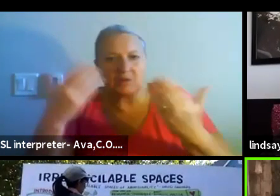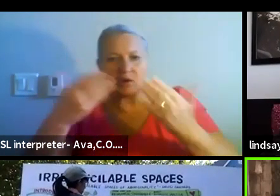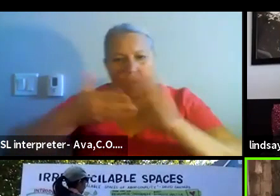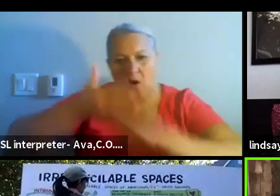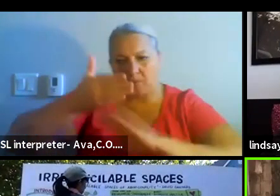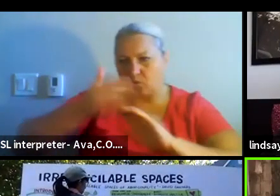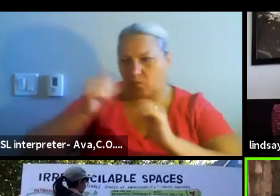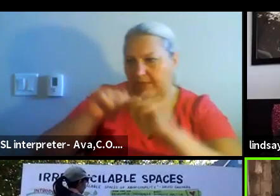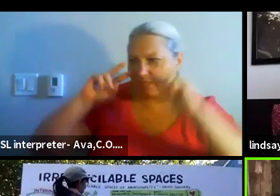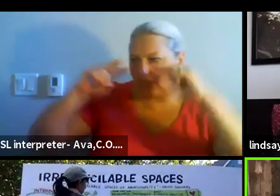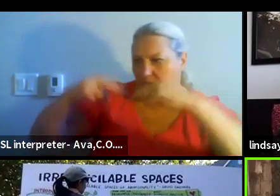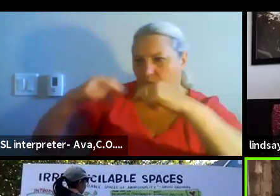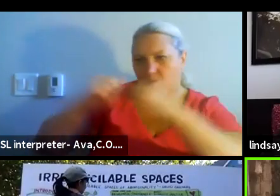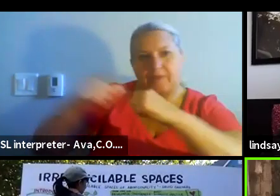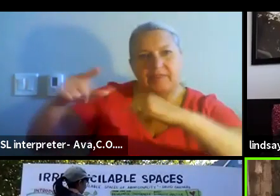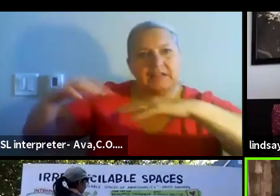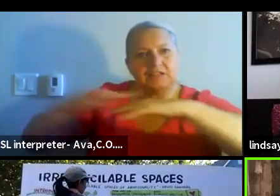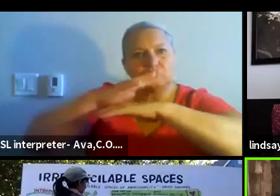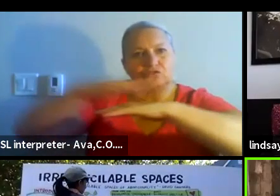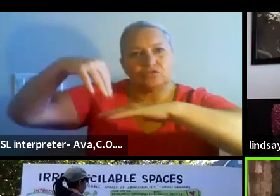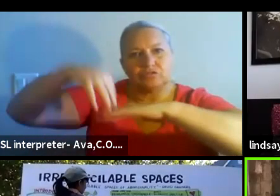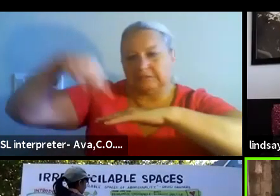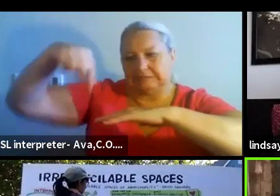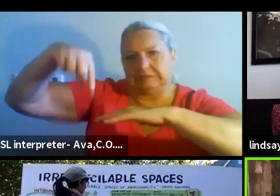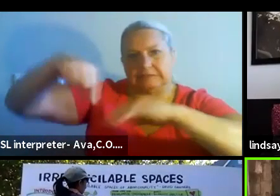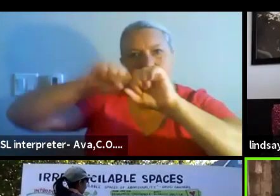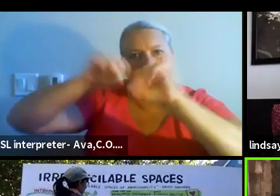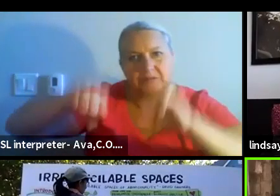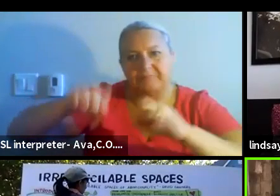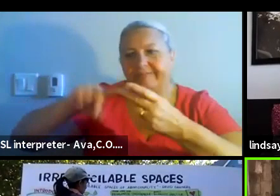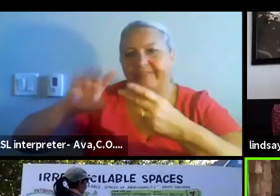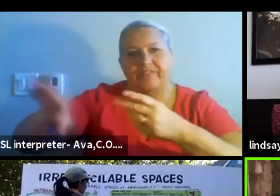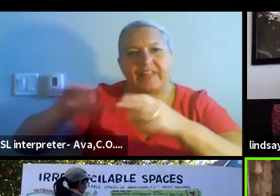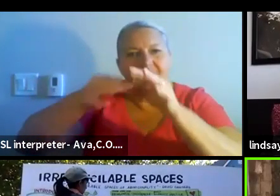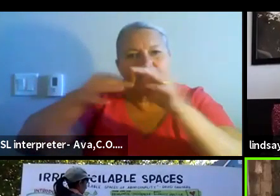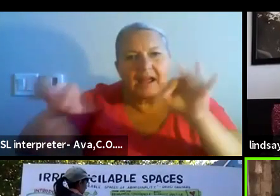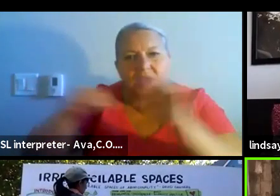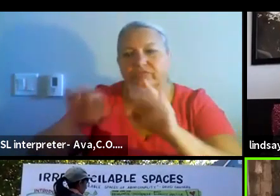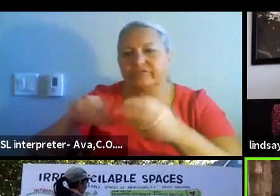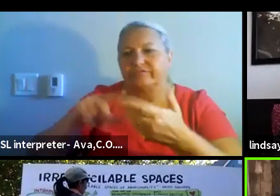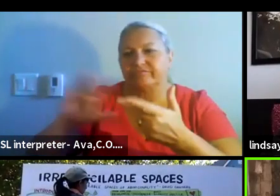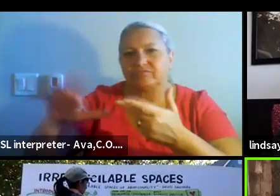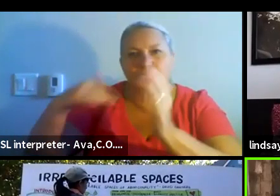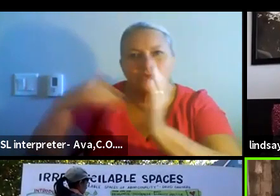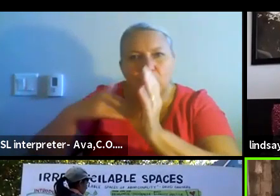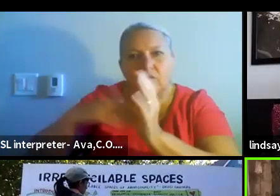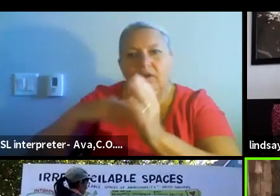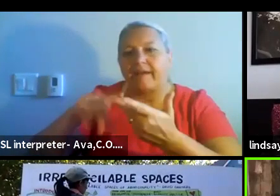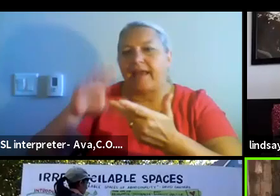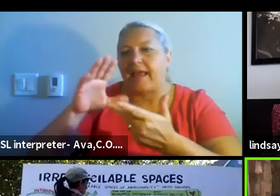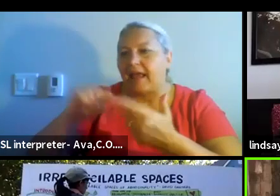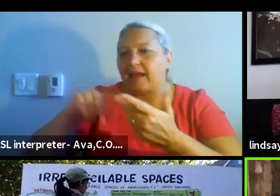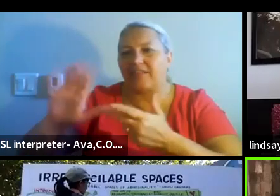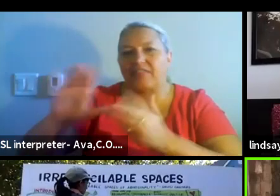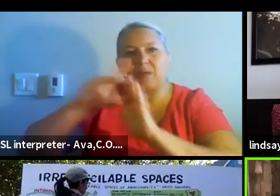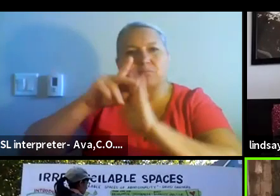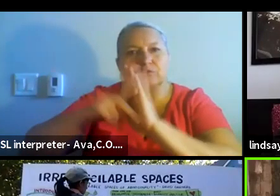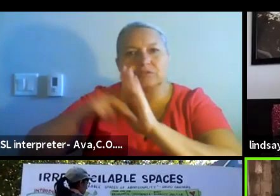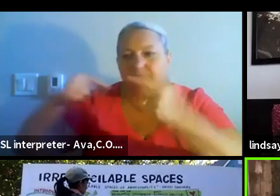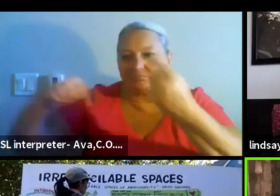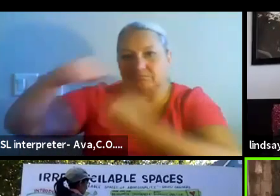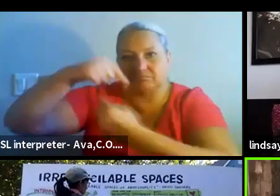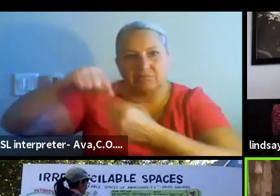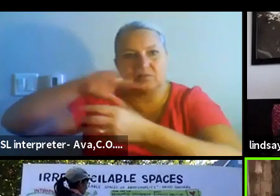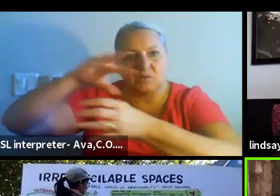nation-specific Indigenous knowledge systems, linguistic structures, and aesthetic principles within